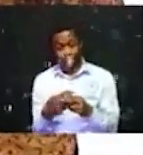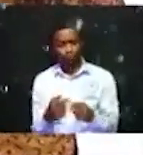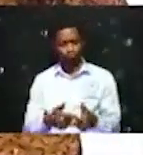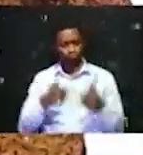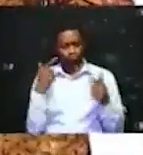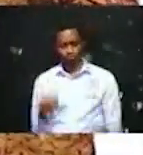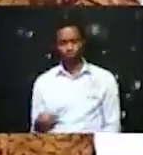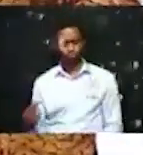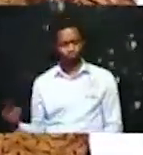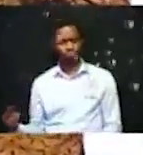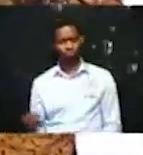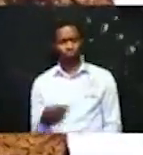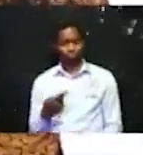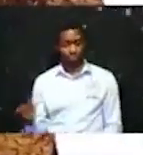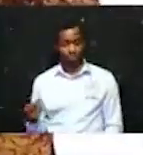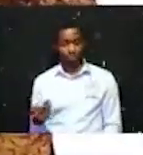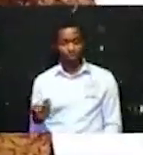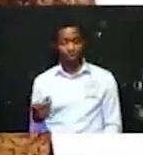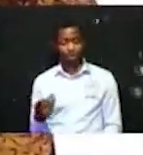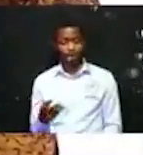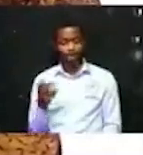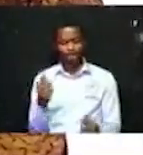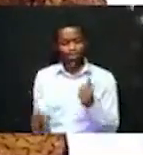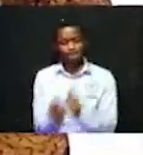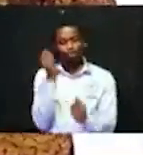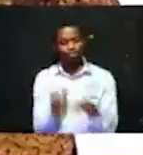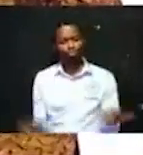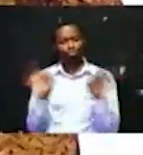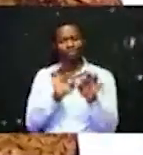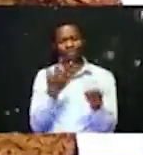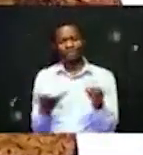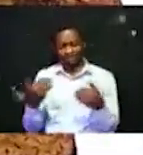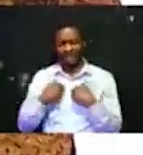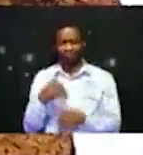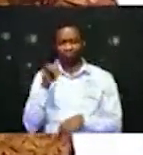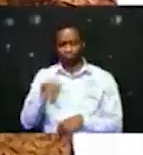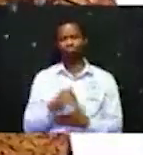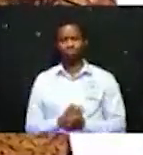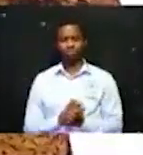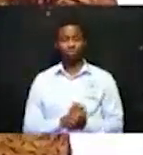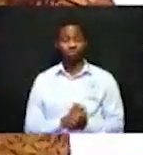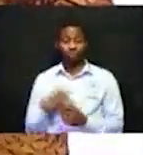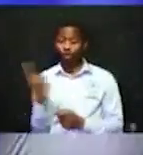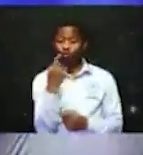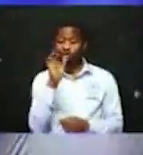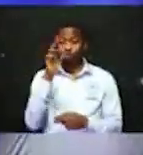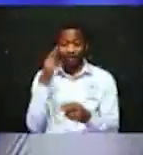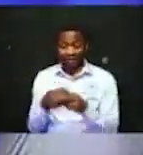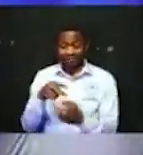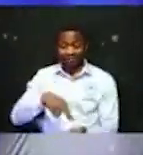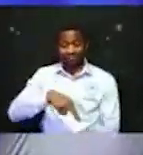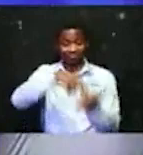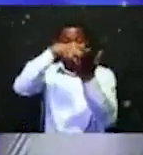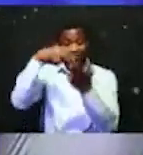resource. It is all that you have. It always stands in for you.